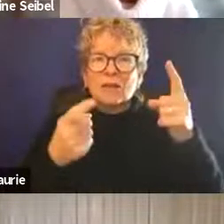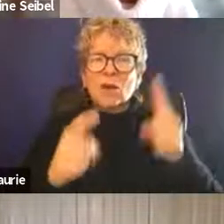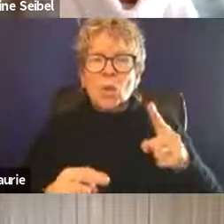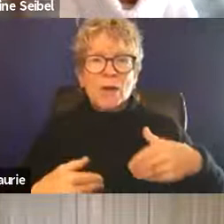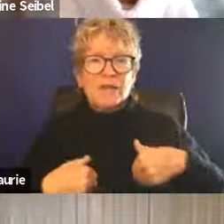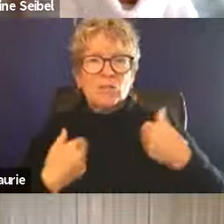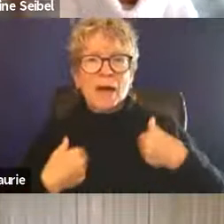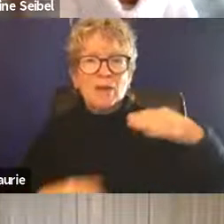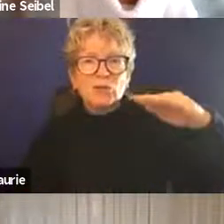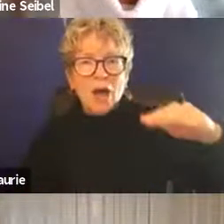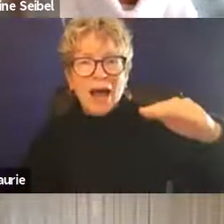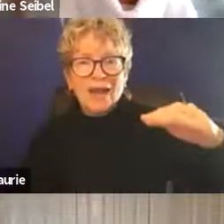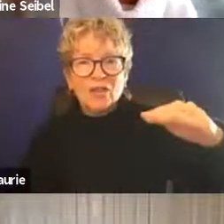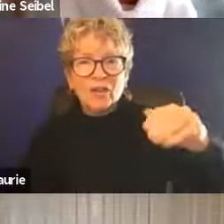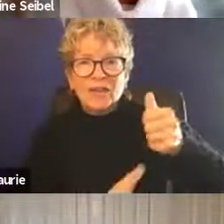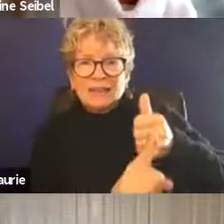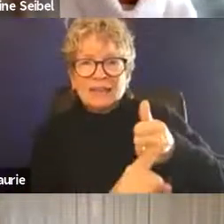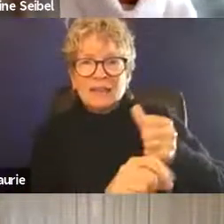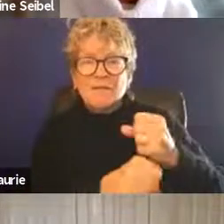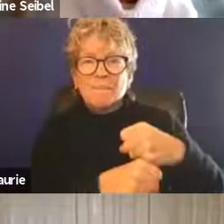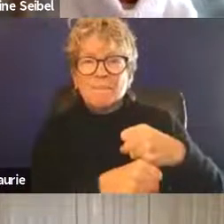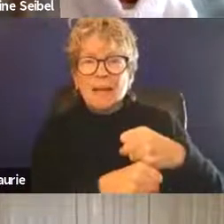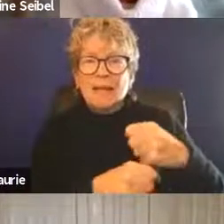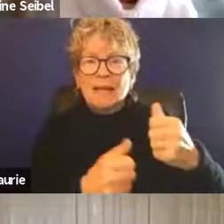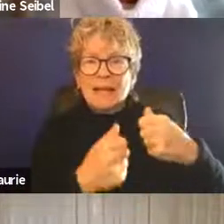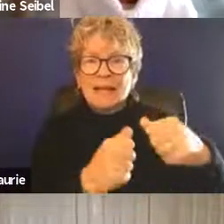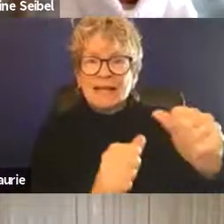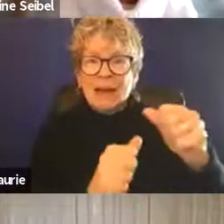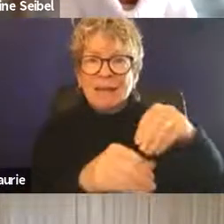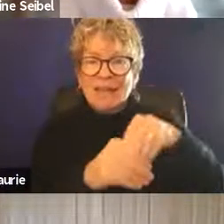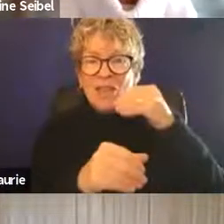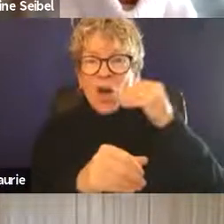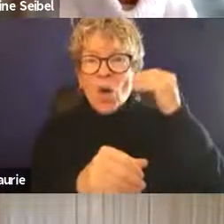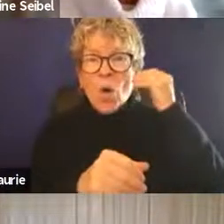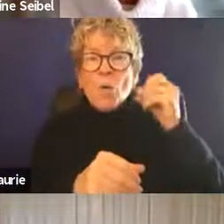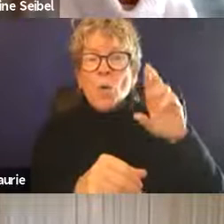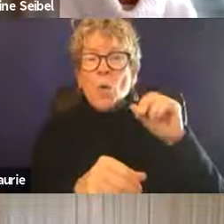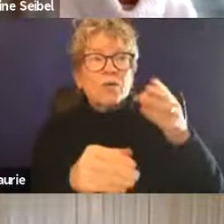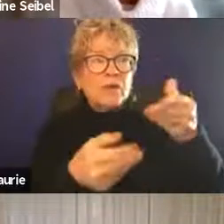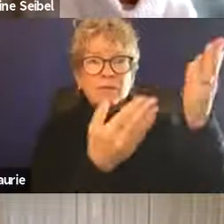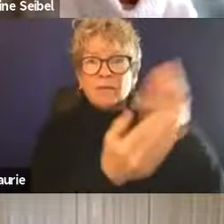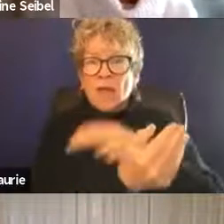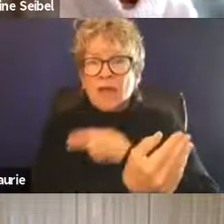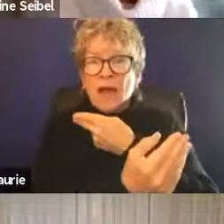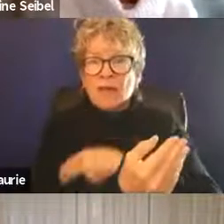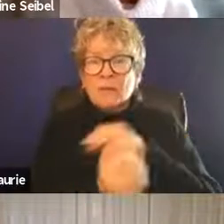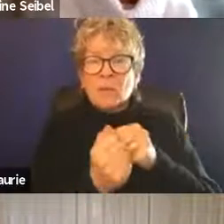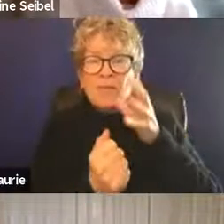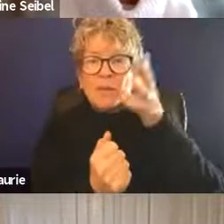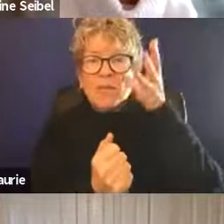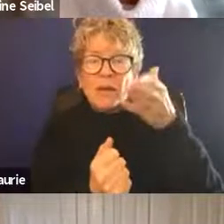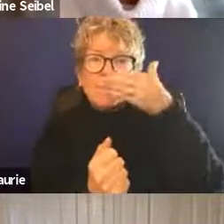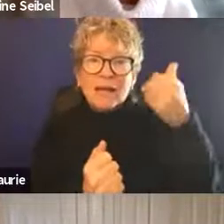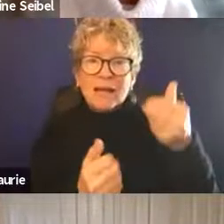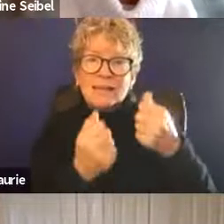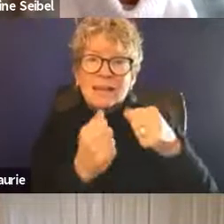child who has made an attempt in their home, or they're hospitalized with a parent there because they've made an attempt, that we have to speak